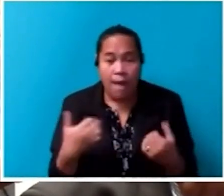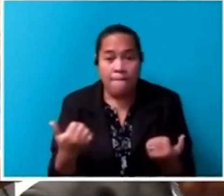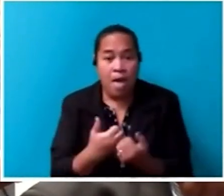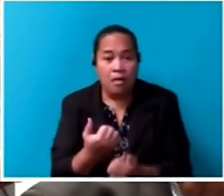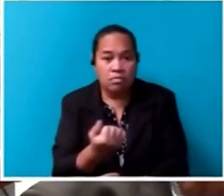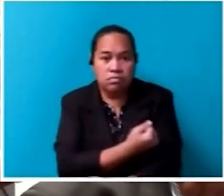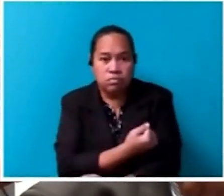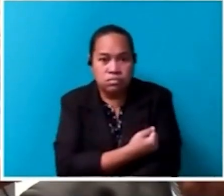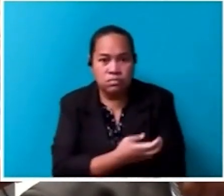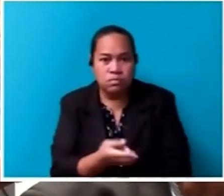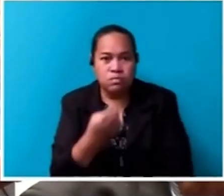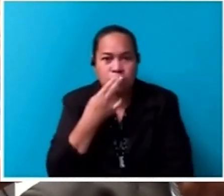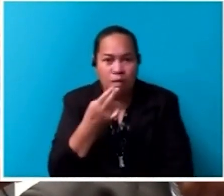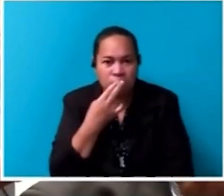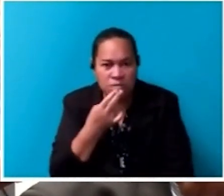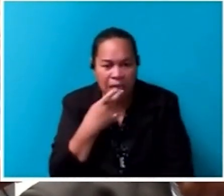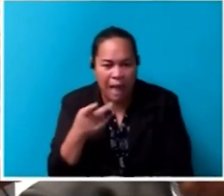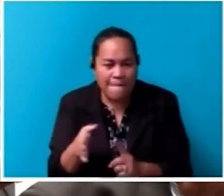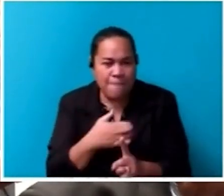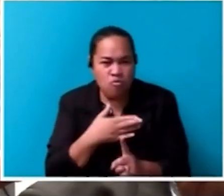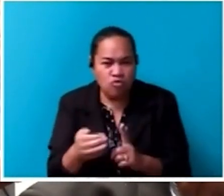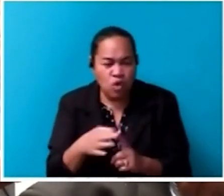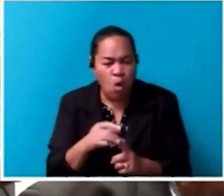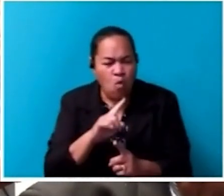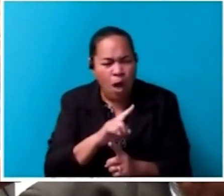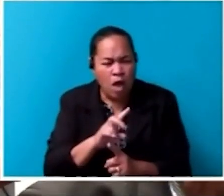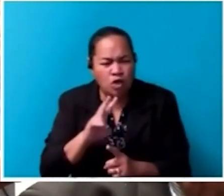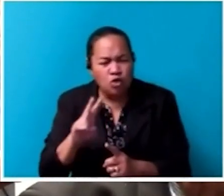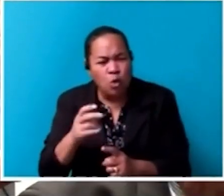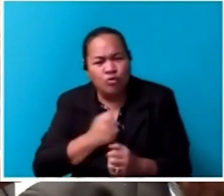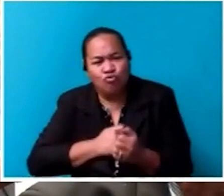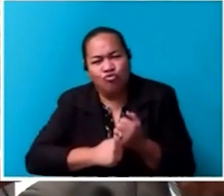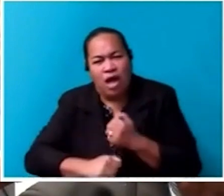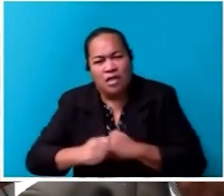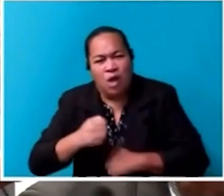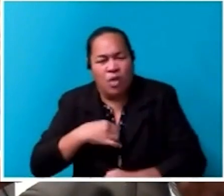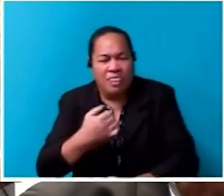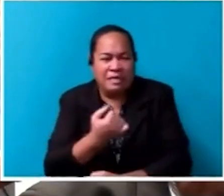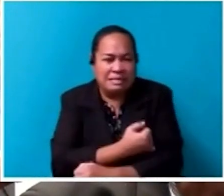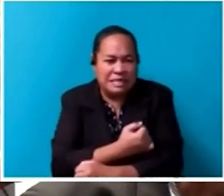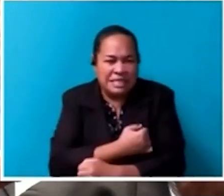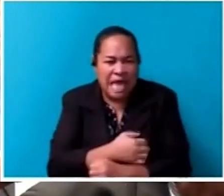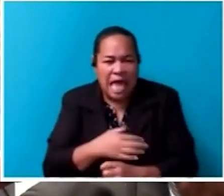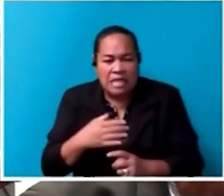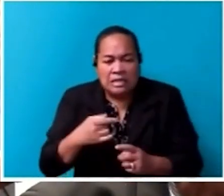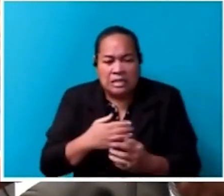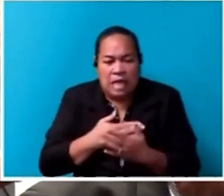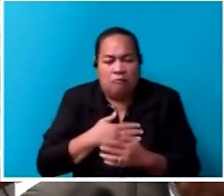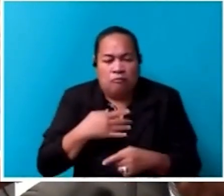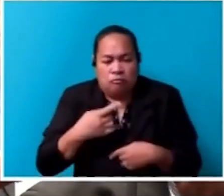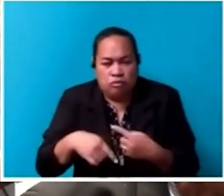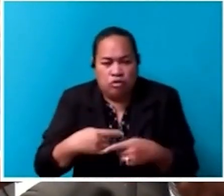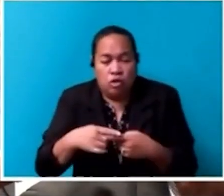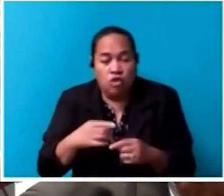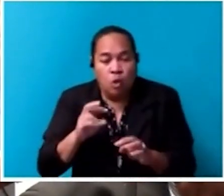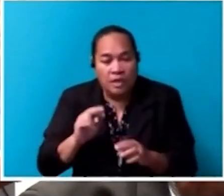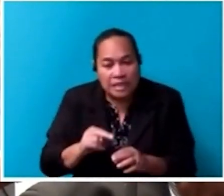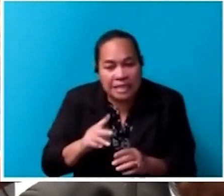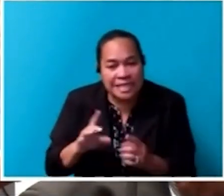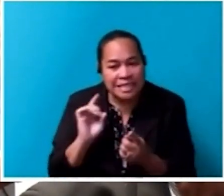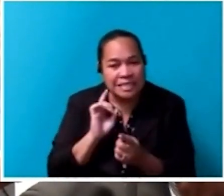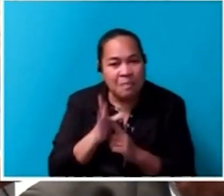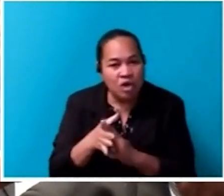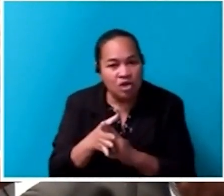perhaps 1 or 2 of the participants struggle with substance addiction. This may require